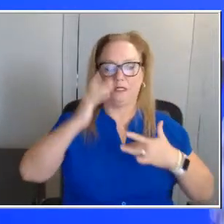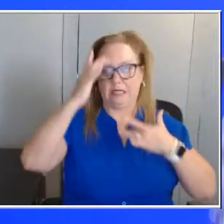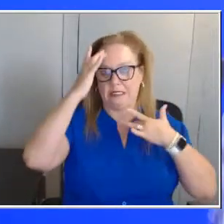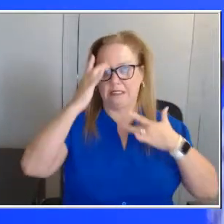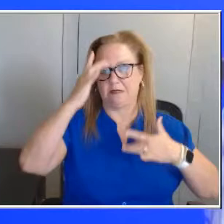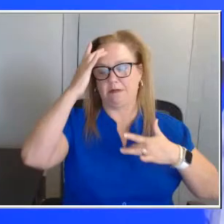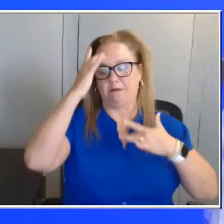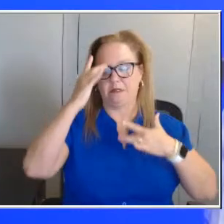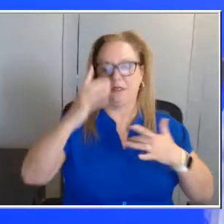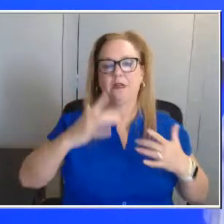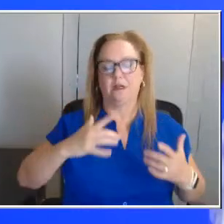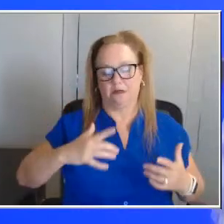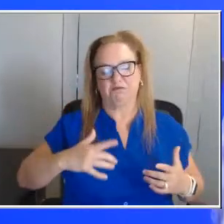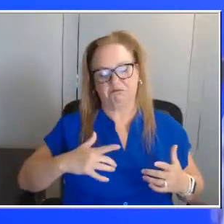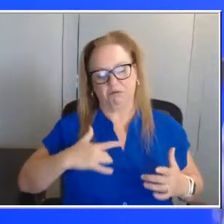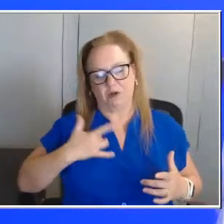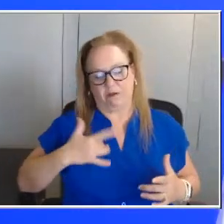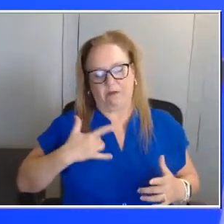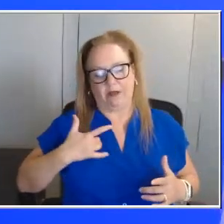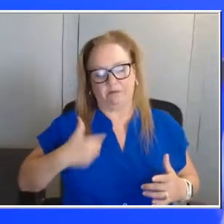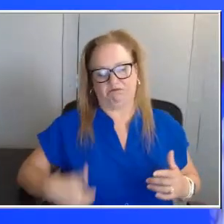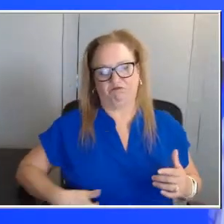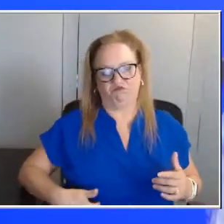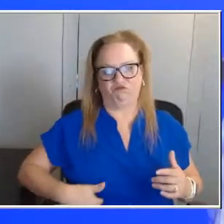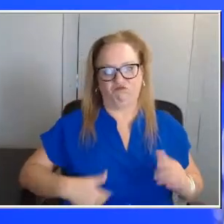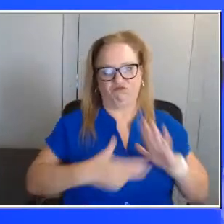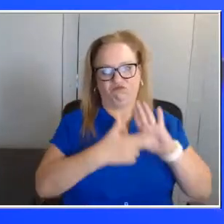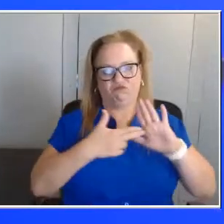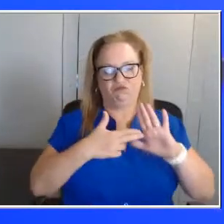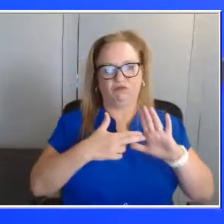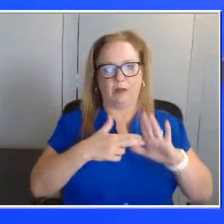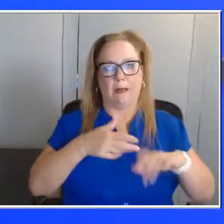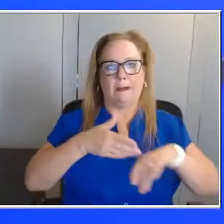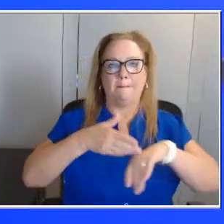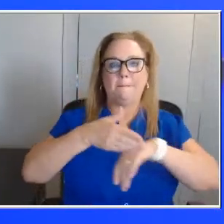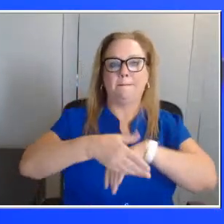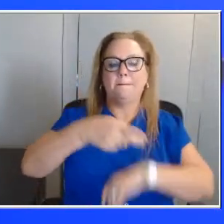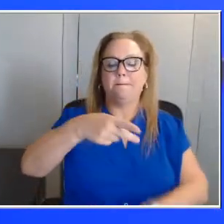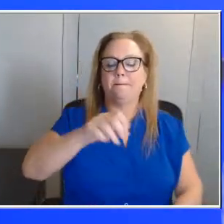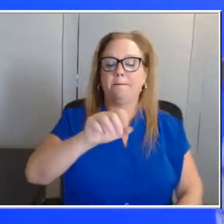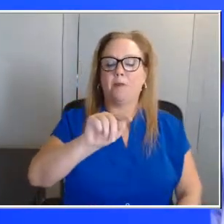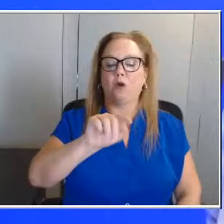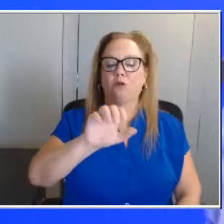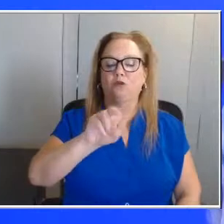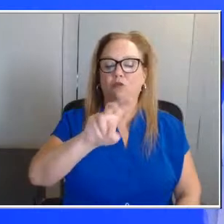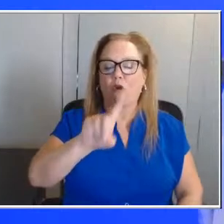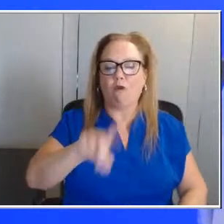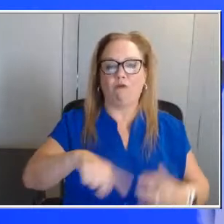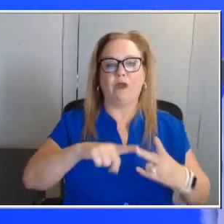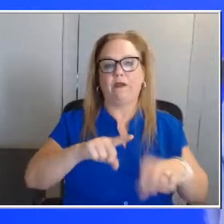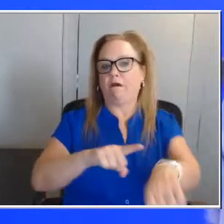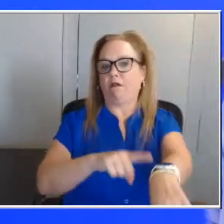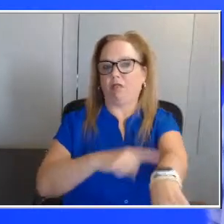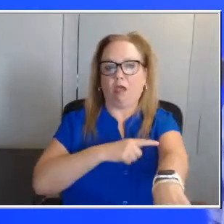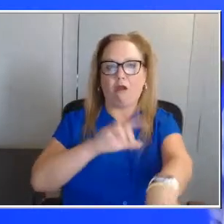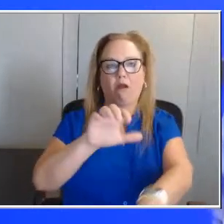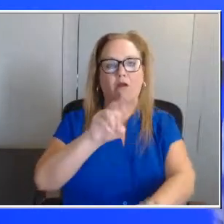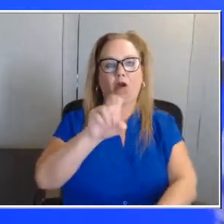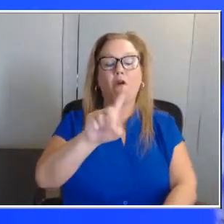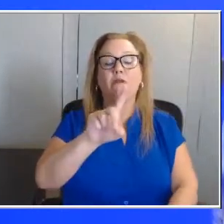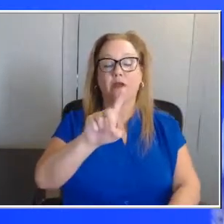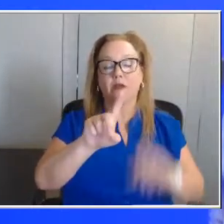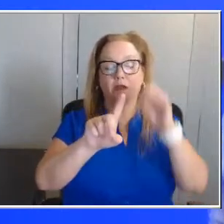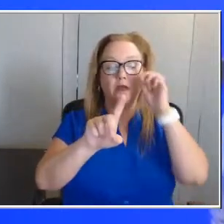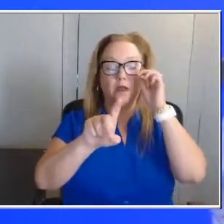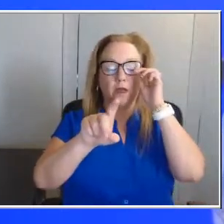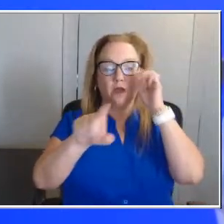pretty comfortable diagnosing them or calling it post-COVID conditions, long COVID, something like that. One other thing, we need to make sure that we can't